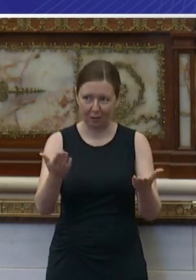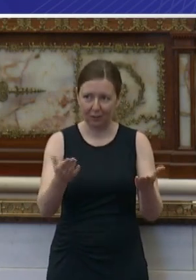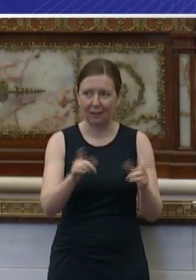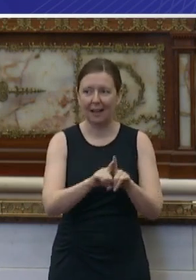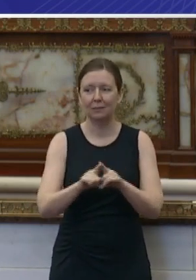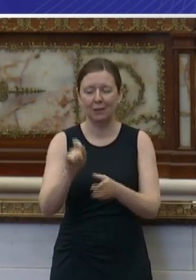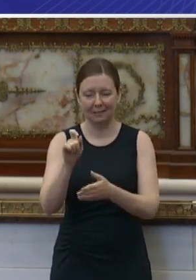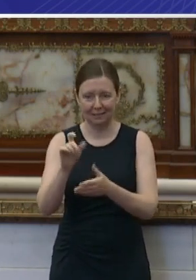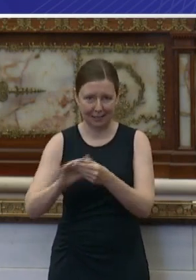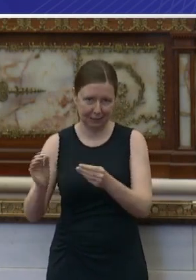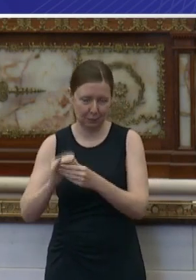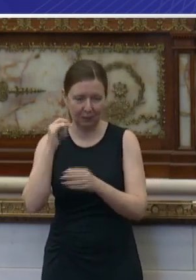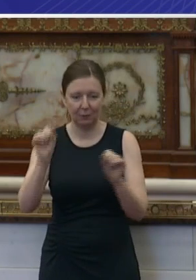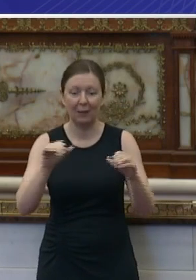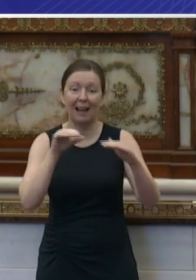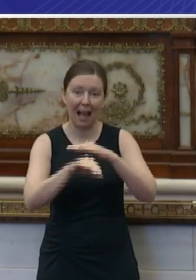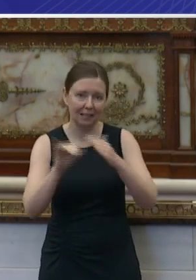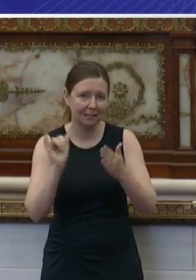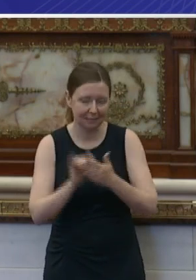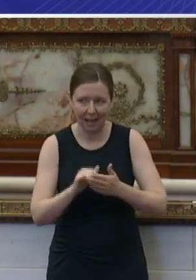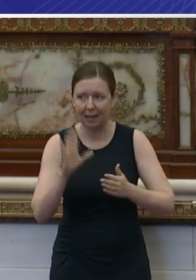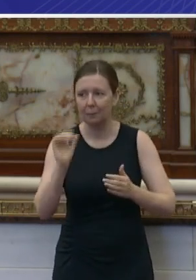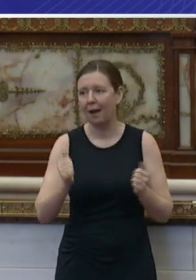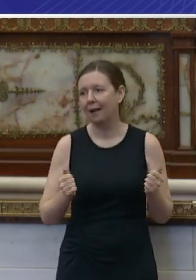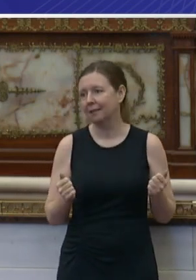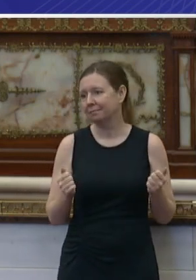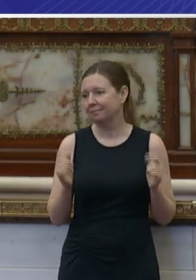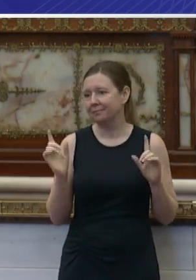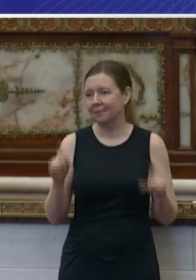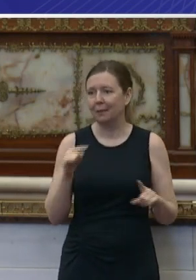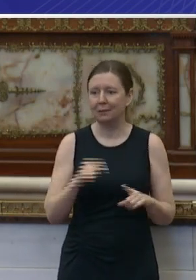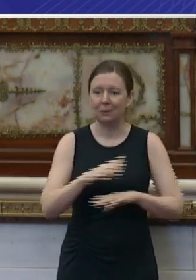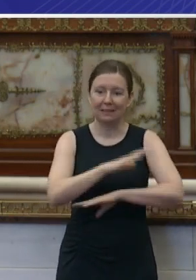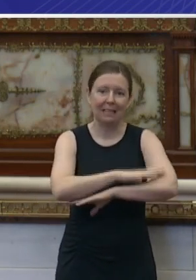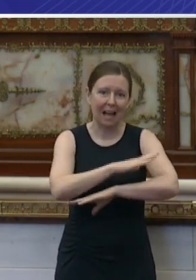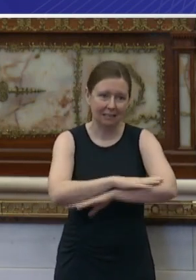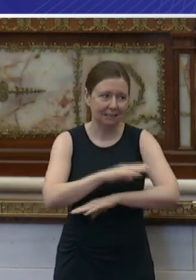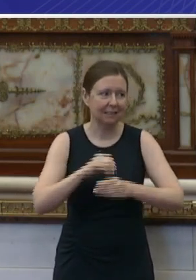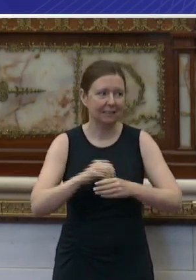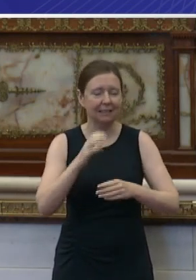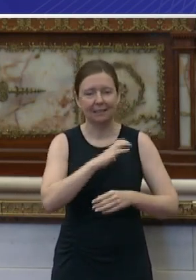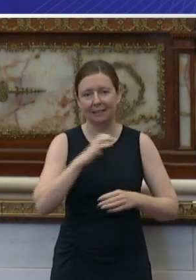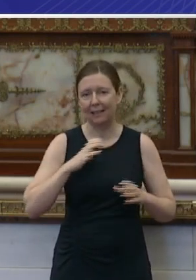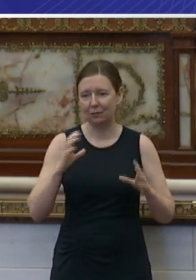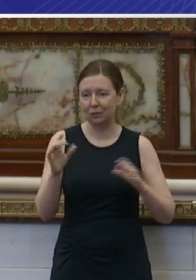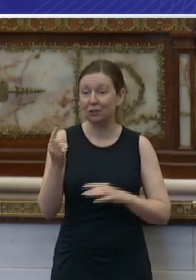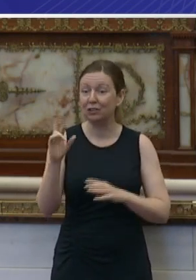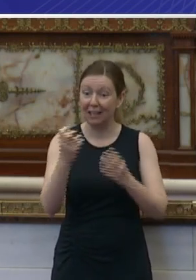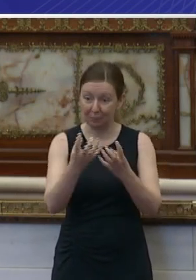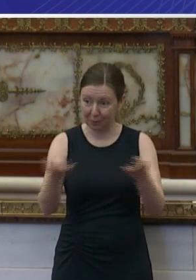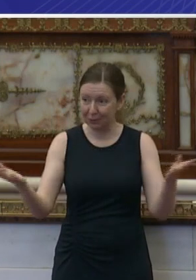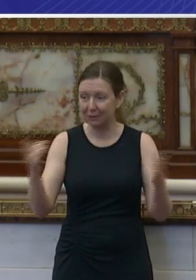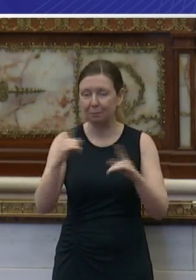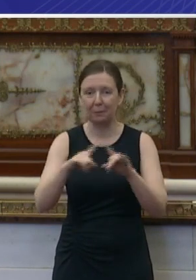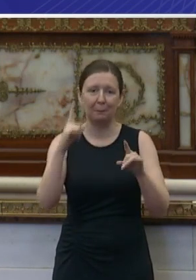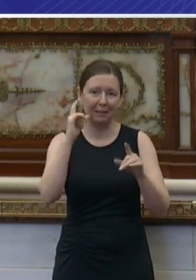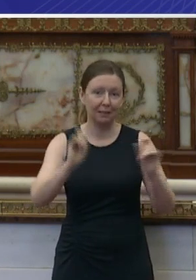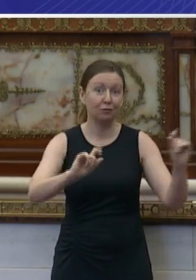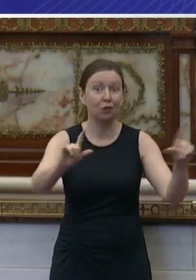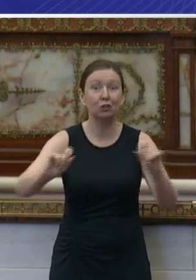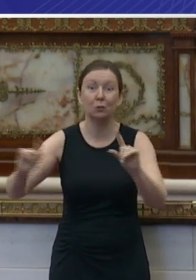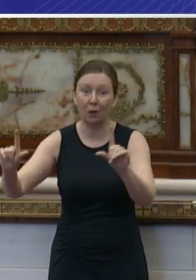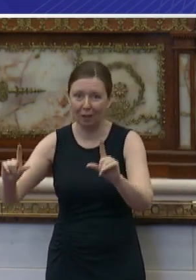testimony where people are able to access them by coming up to the desk in council chambers. Because we're doing this in a